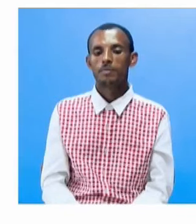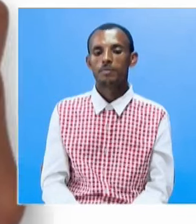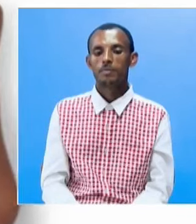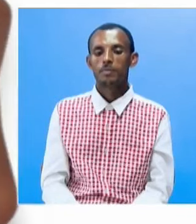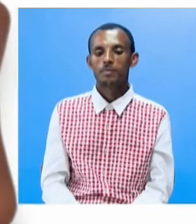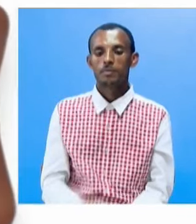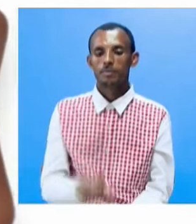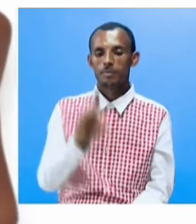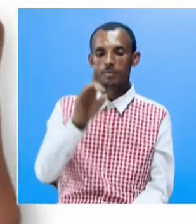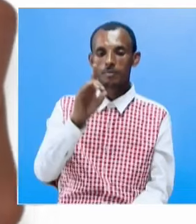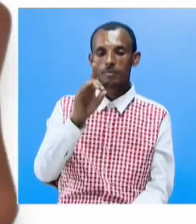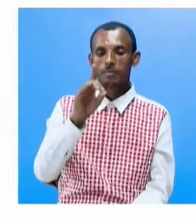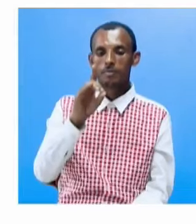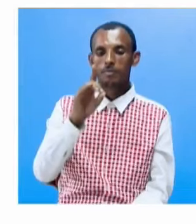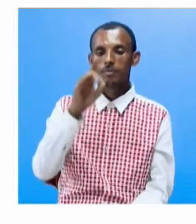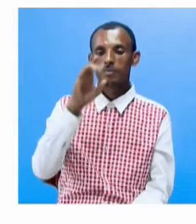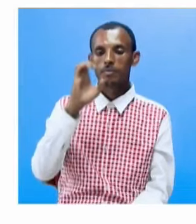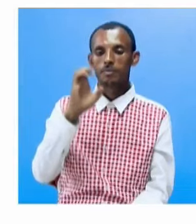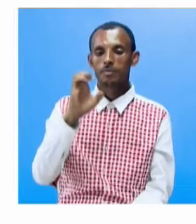D,